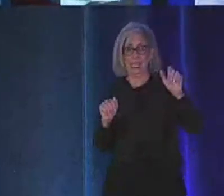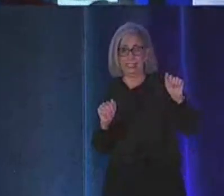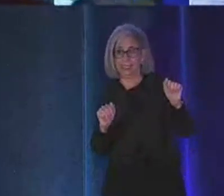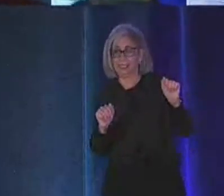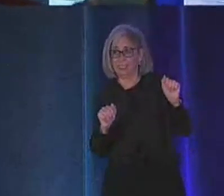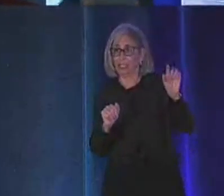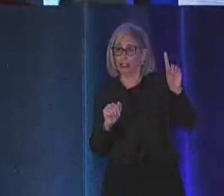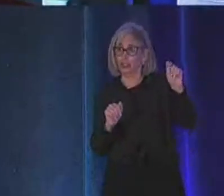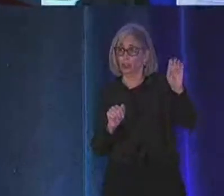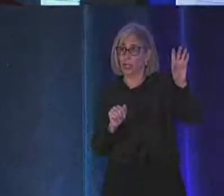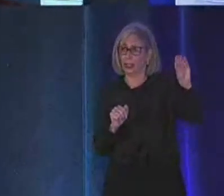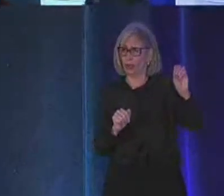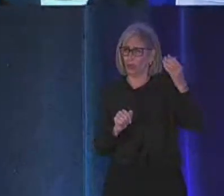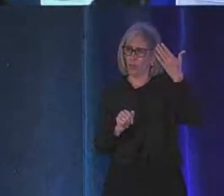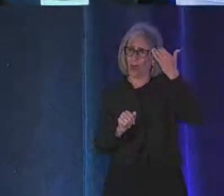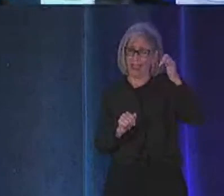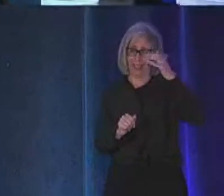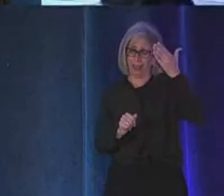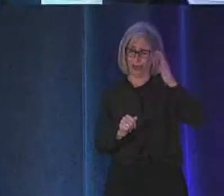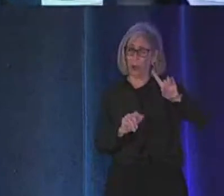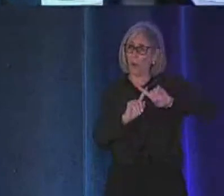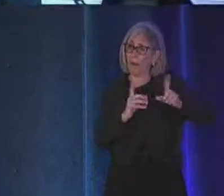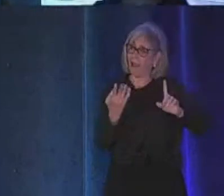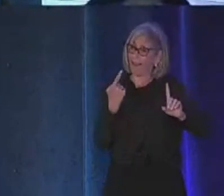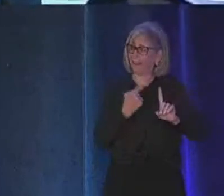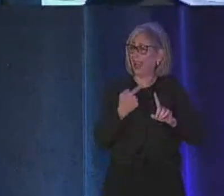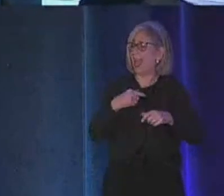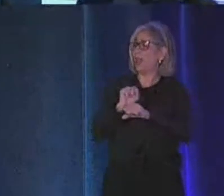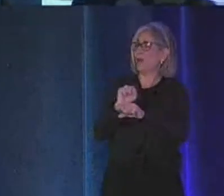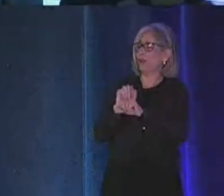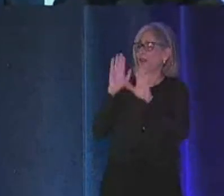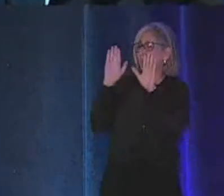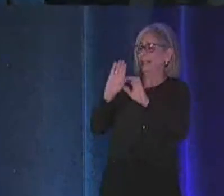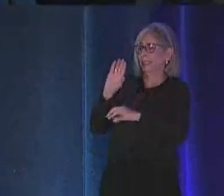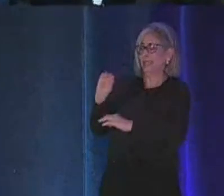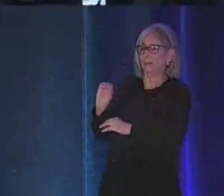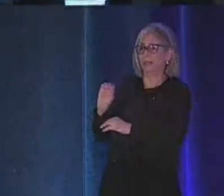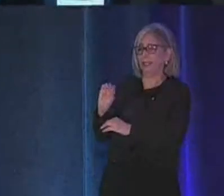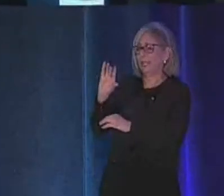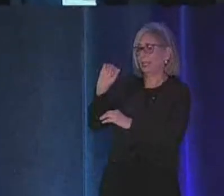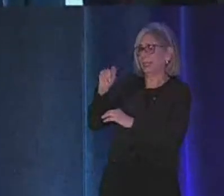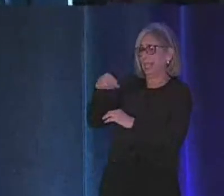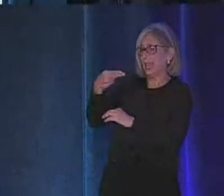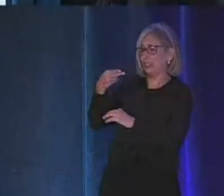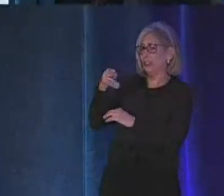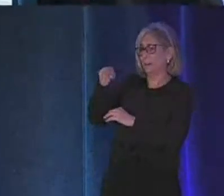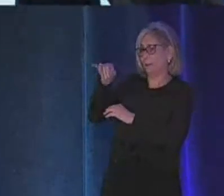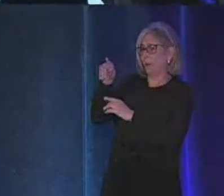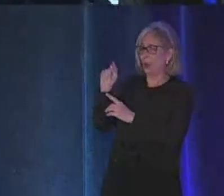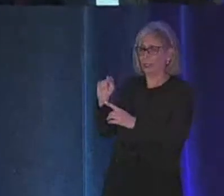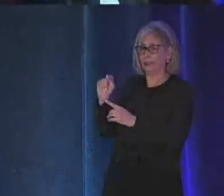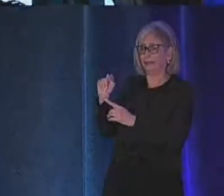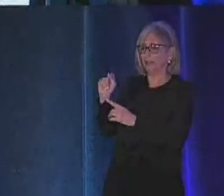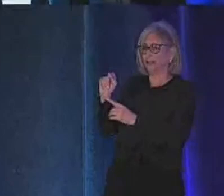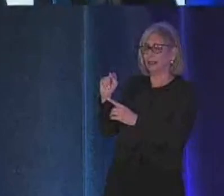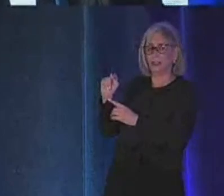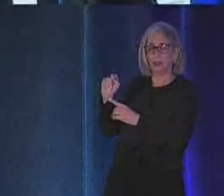in Kansas, and I don't know why. But I also work for an amazing company called Catchpoint, where we sort of like go